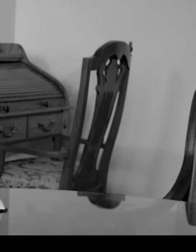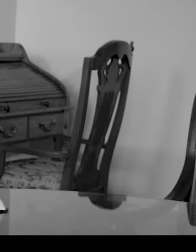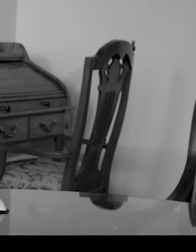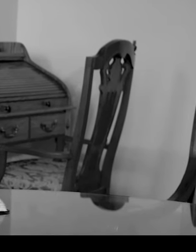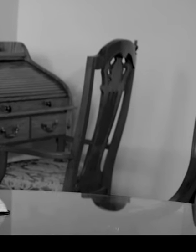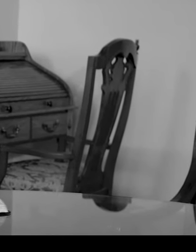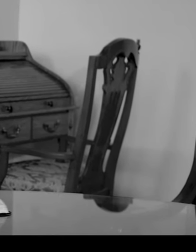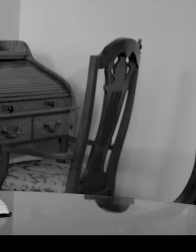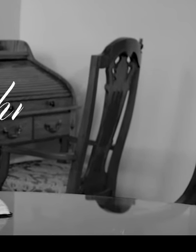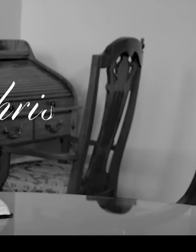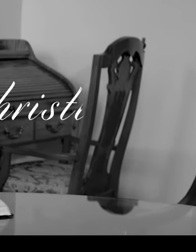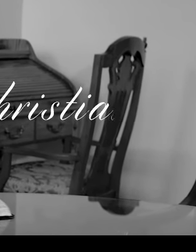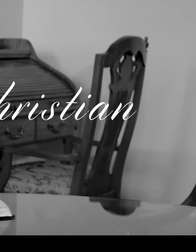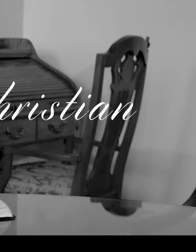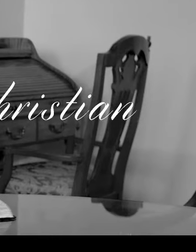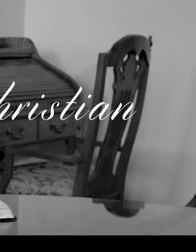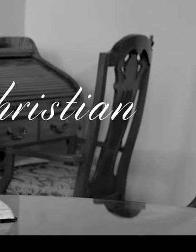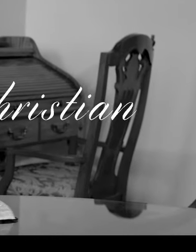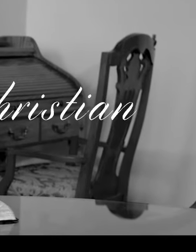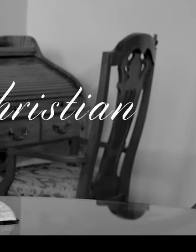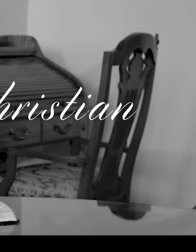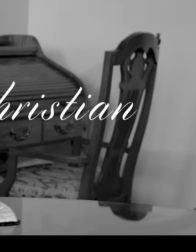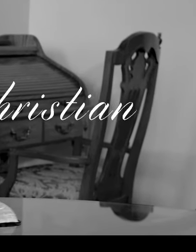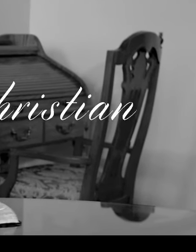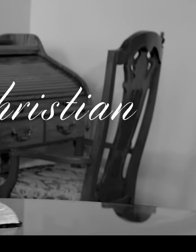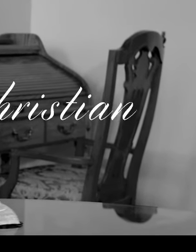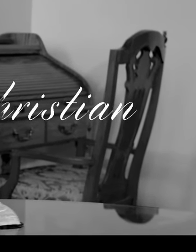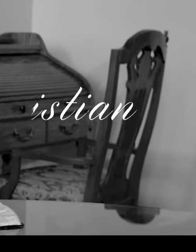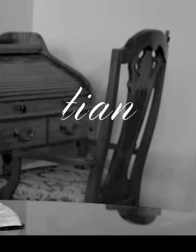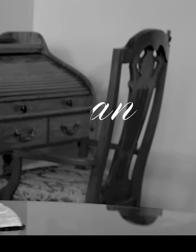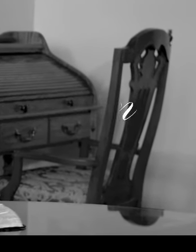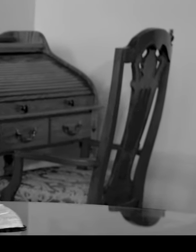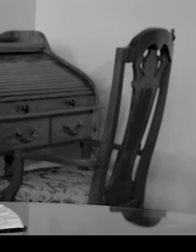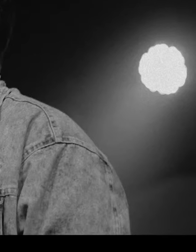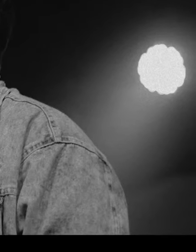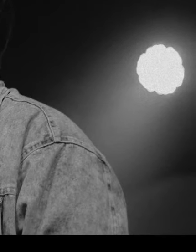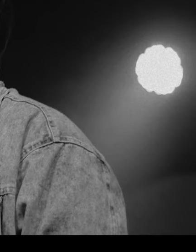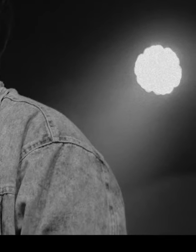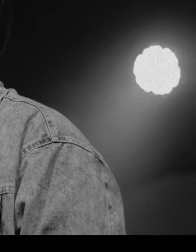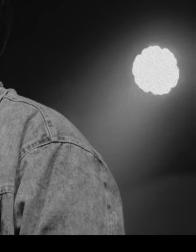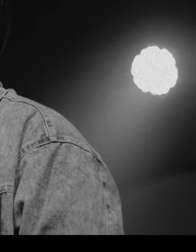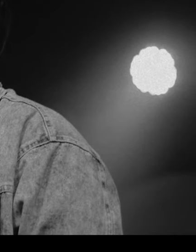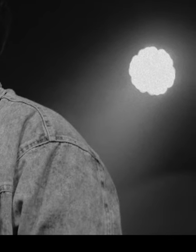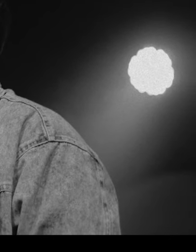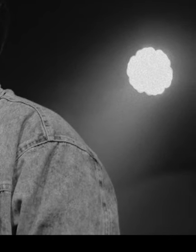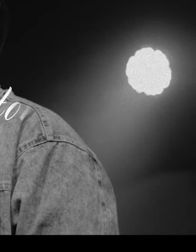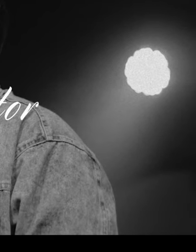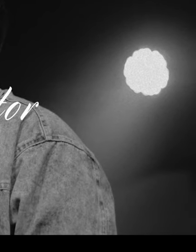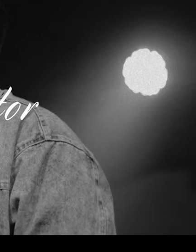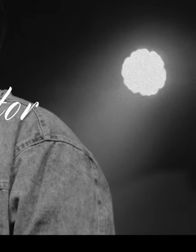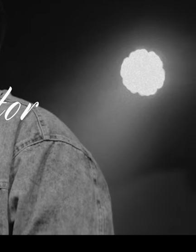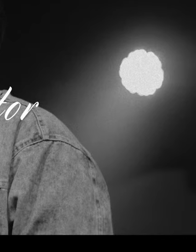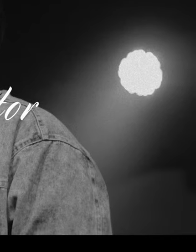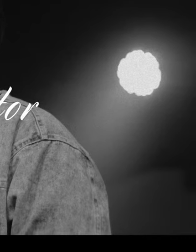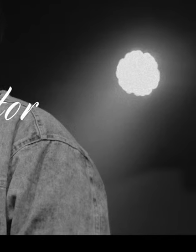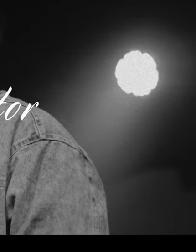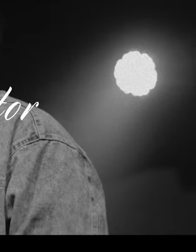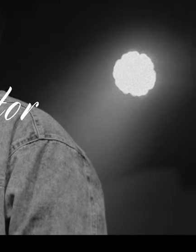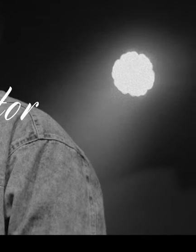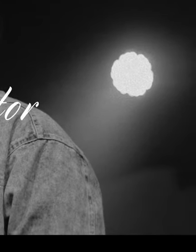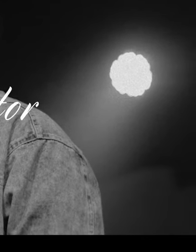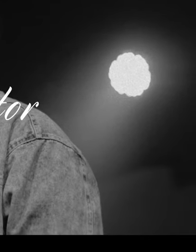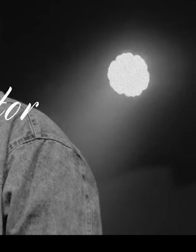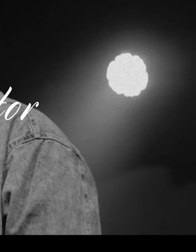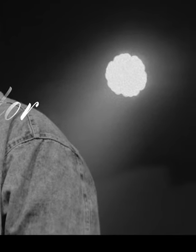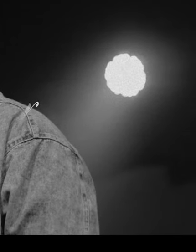those leaders come from our local churches. And I'm here today to lift up and to honor